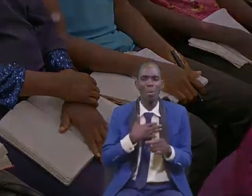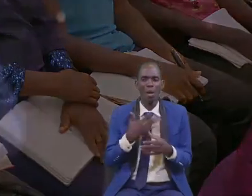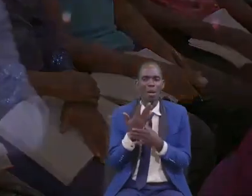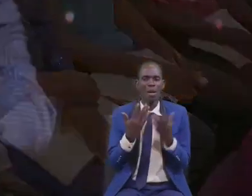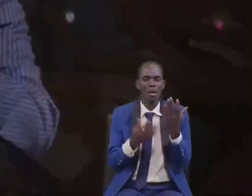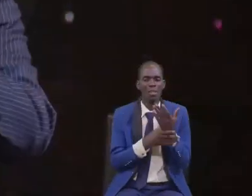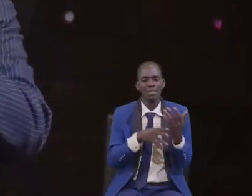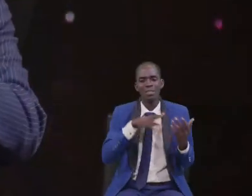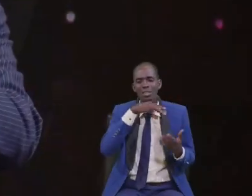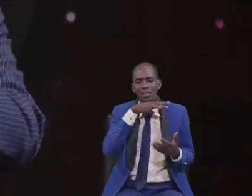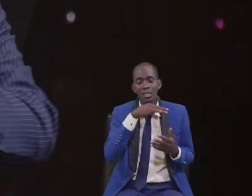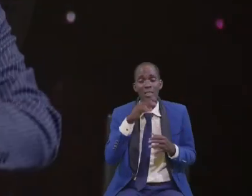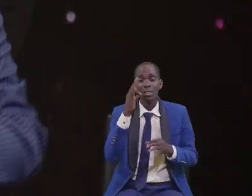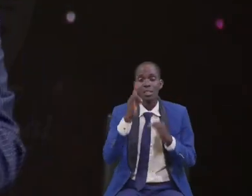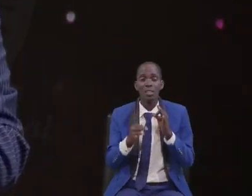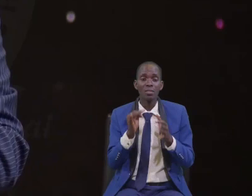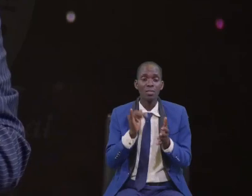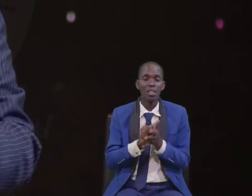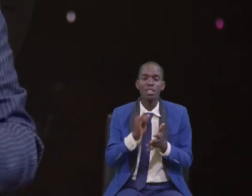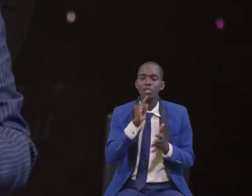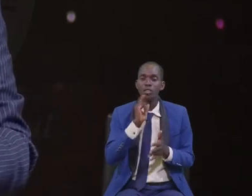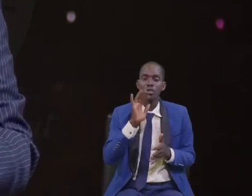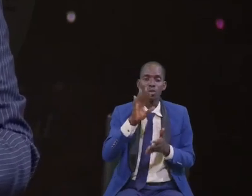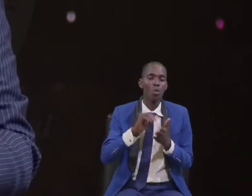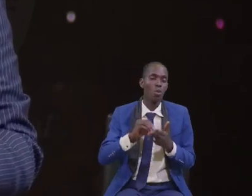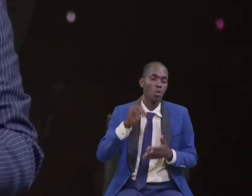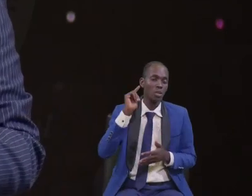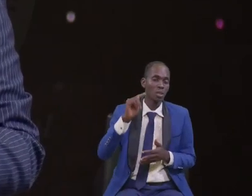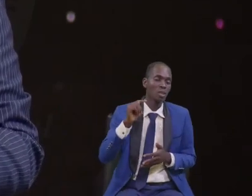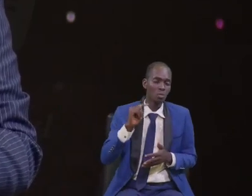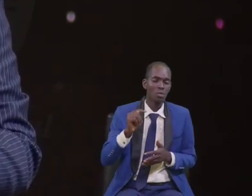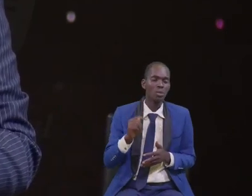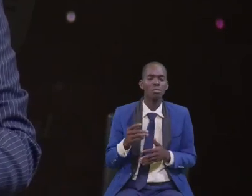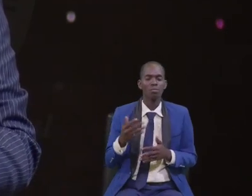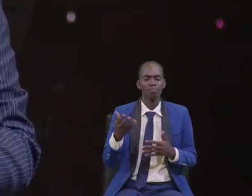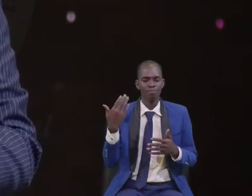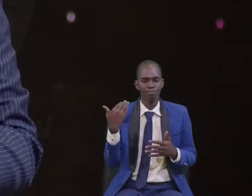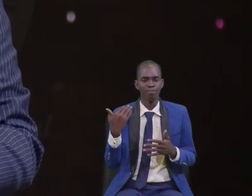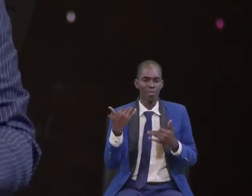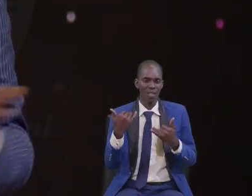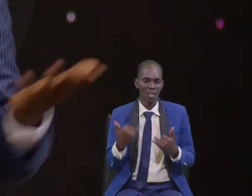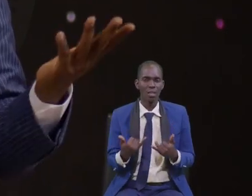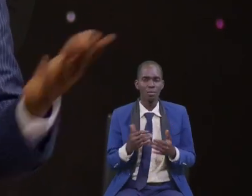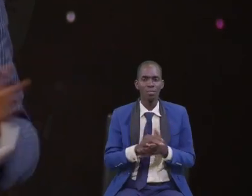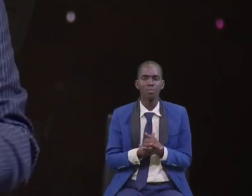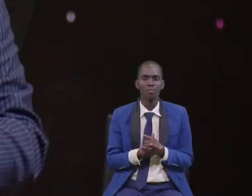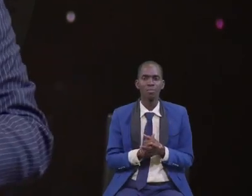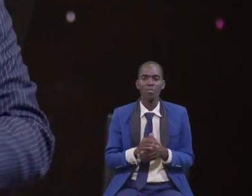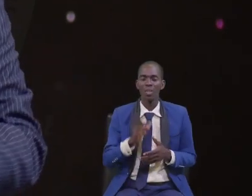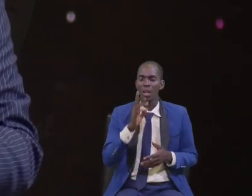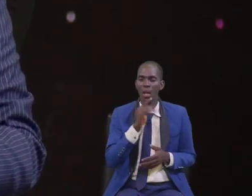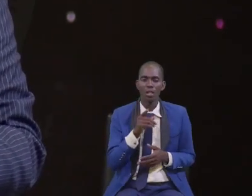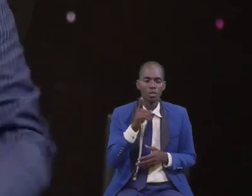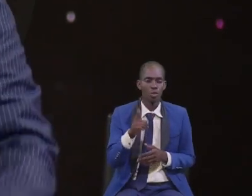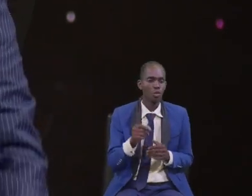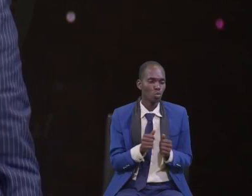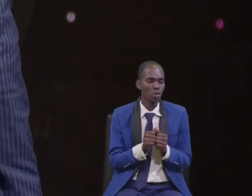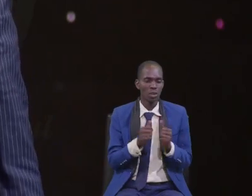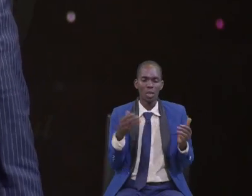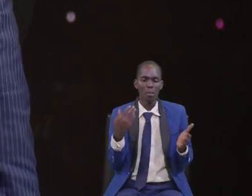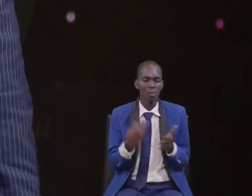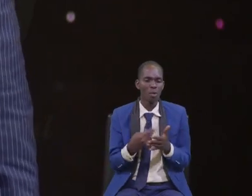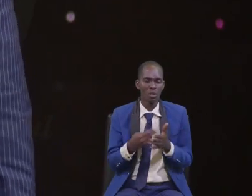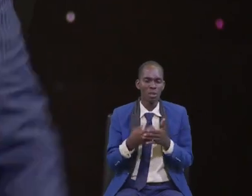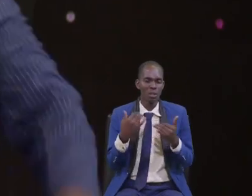being given at the time of trial, are you out of job now? Are you penniless now? Keep